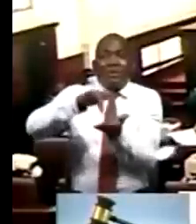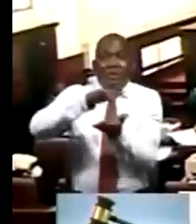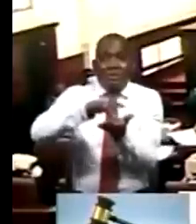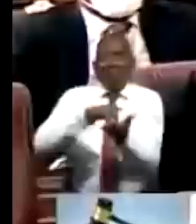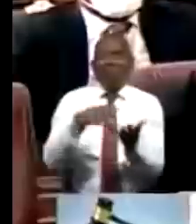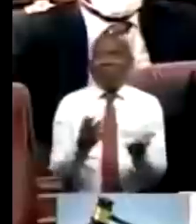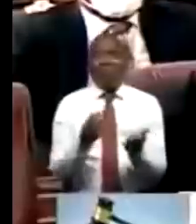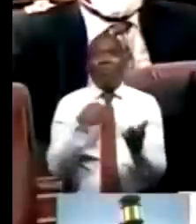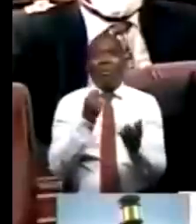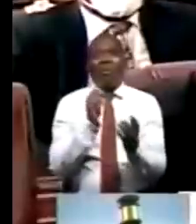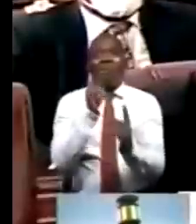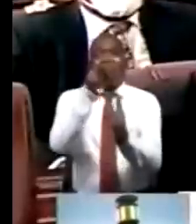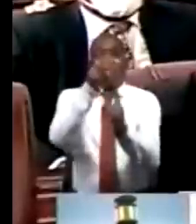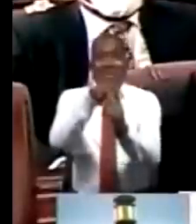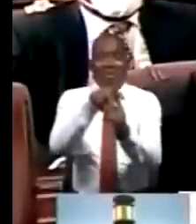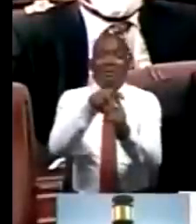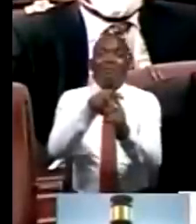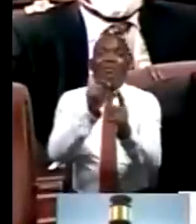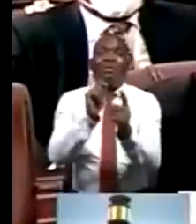fact, I mean, as...